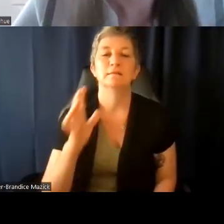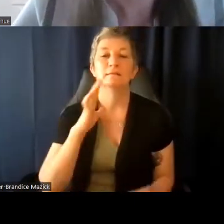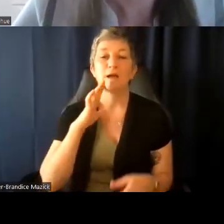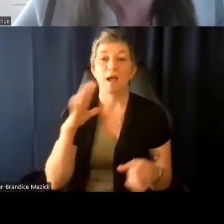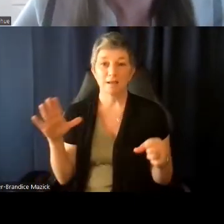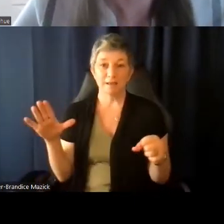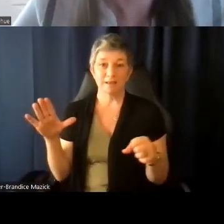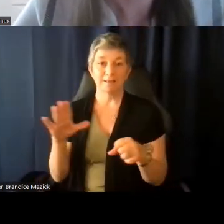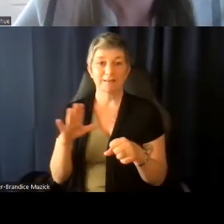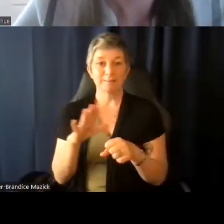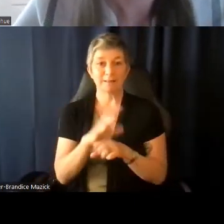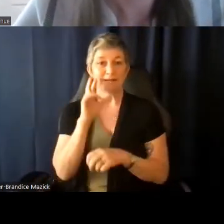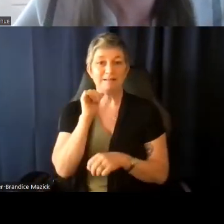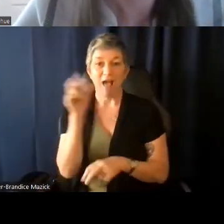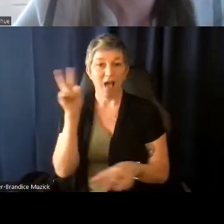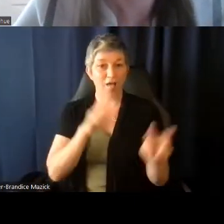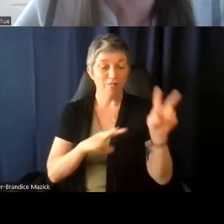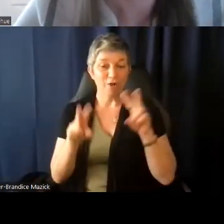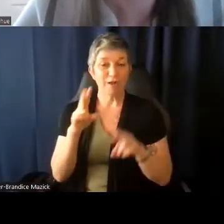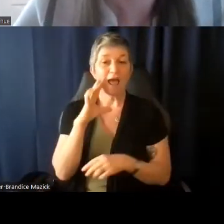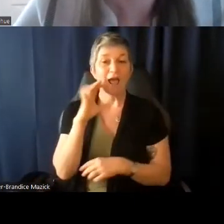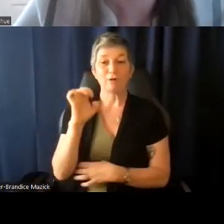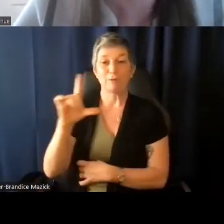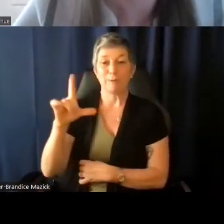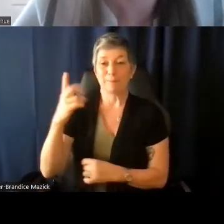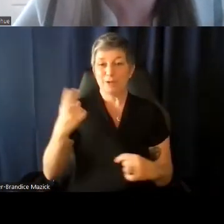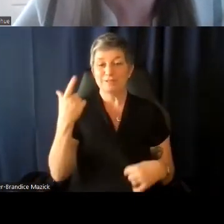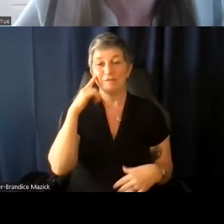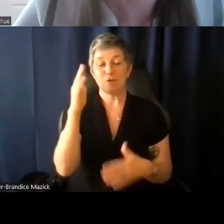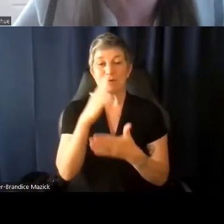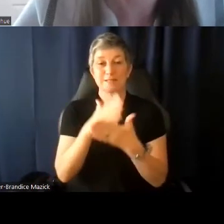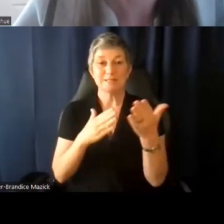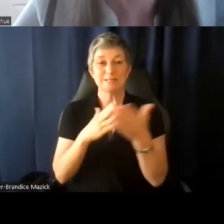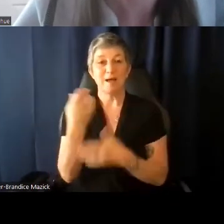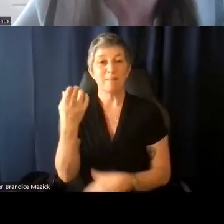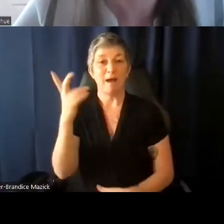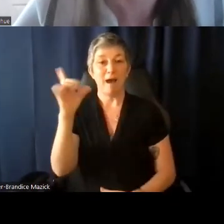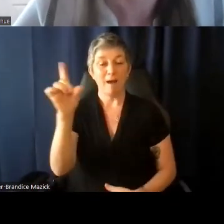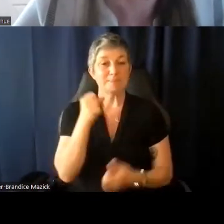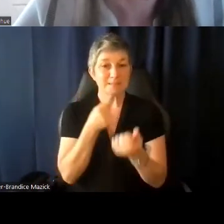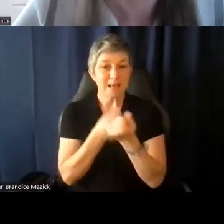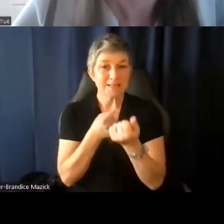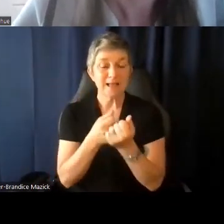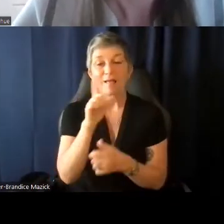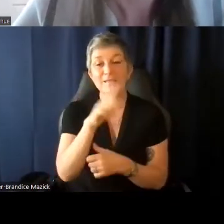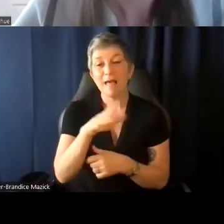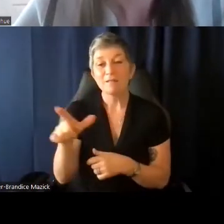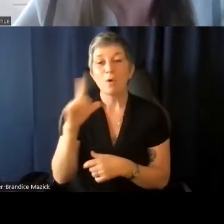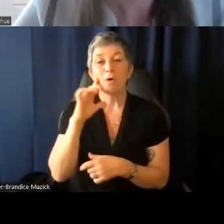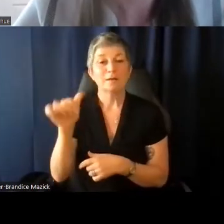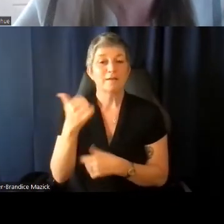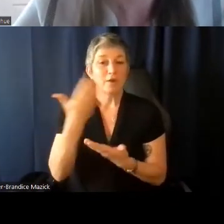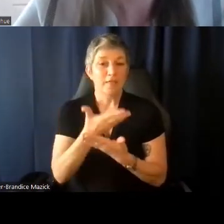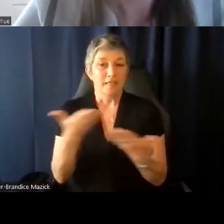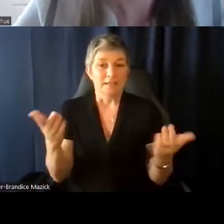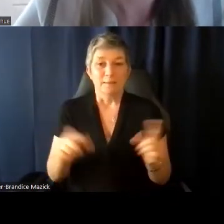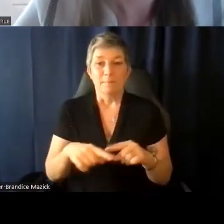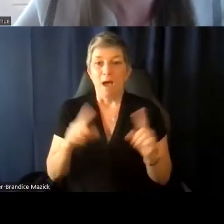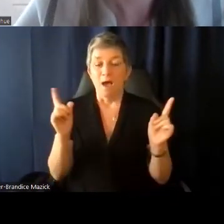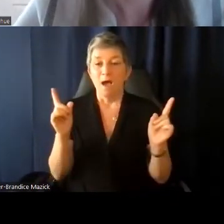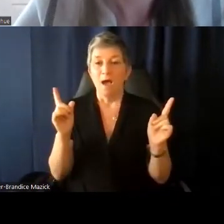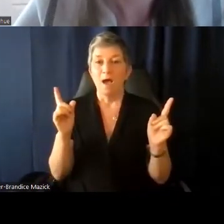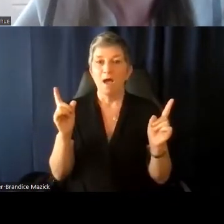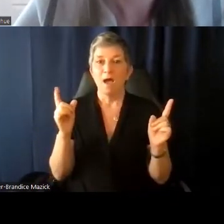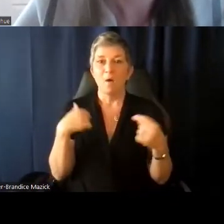to completely not look at criminal history for certain HUD subsidized landlords and public housing authorities. But what I